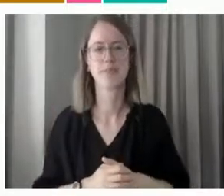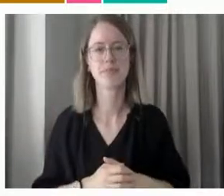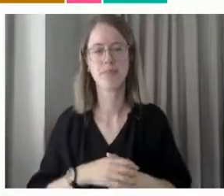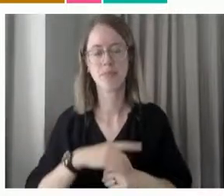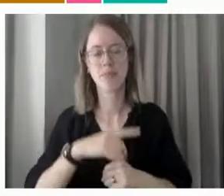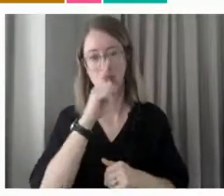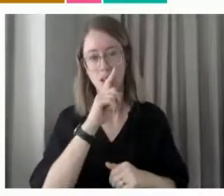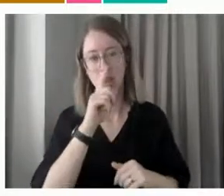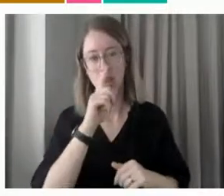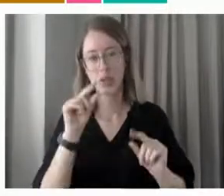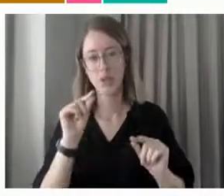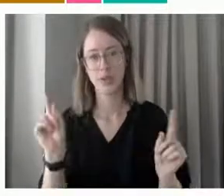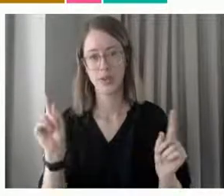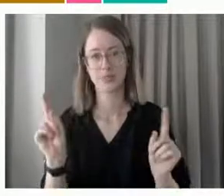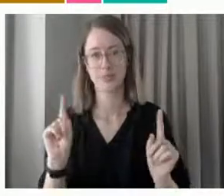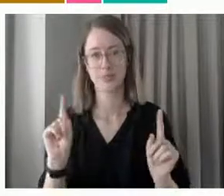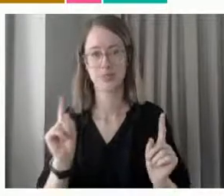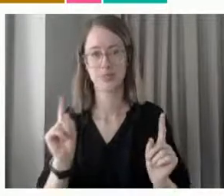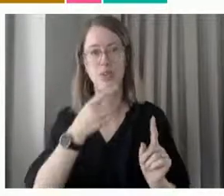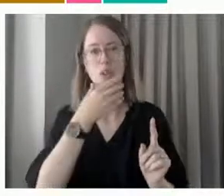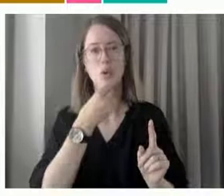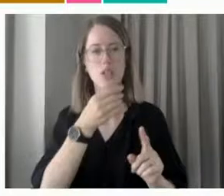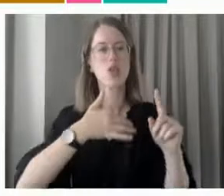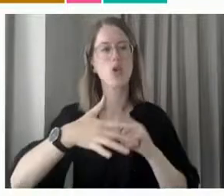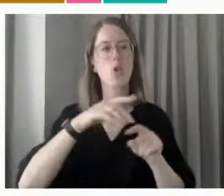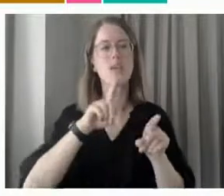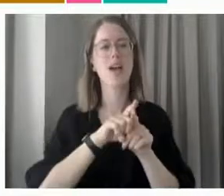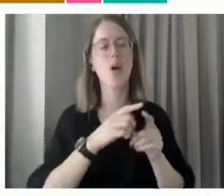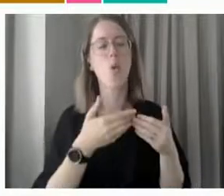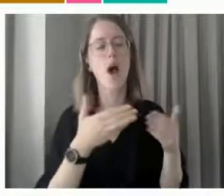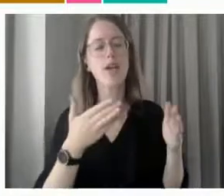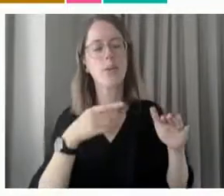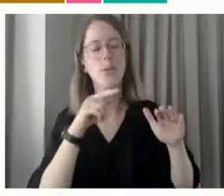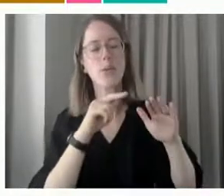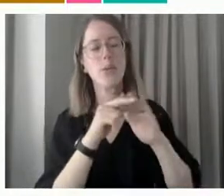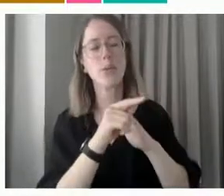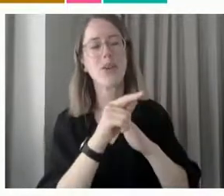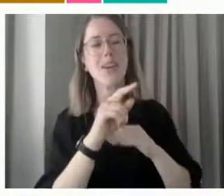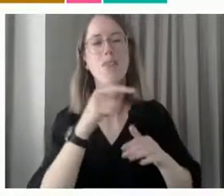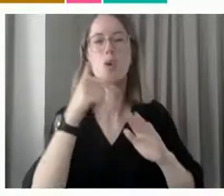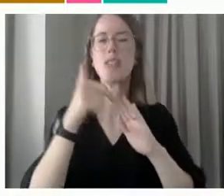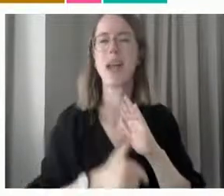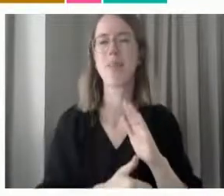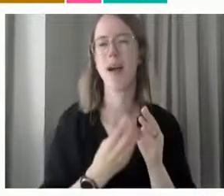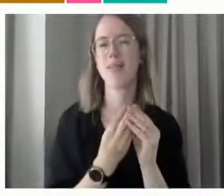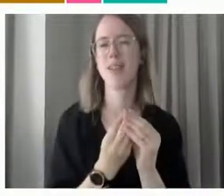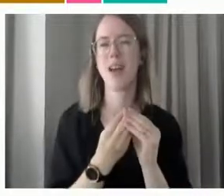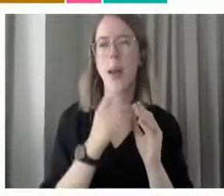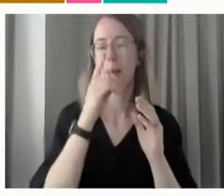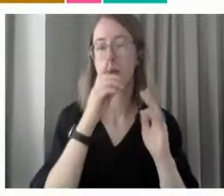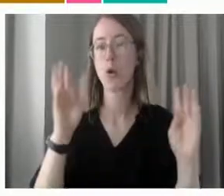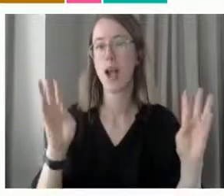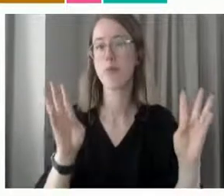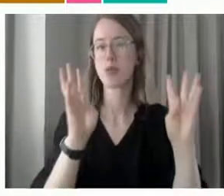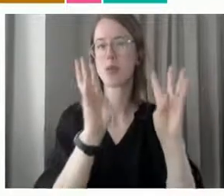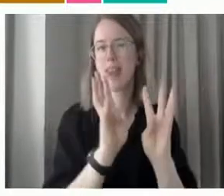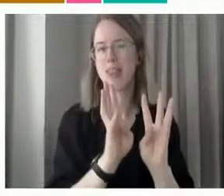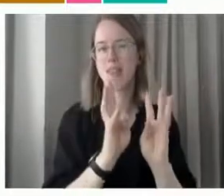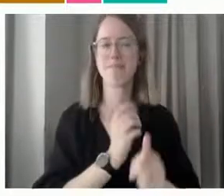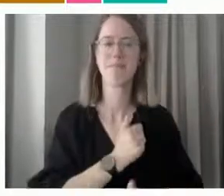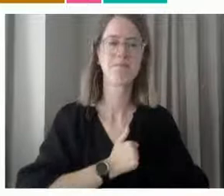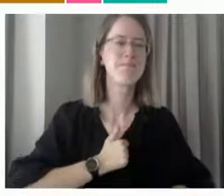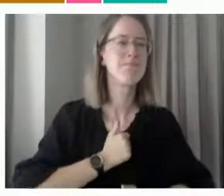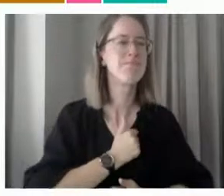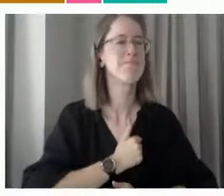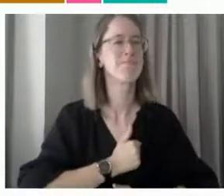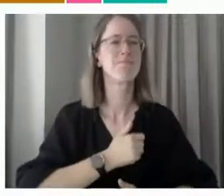doing here is they're using social as a gateway to getting these deeper rewards. So people are coming together and enjoying being